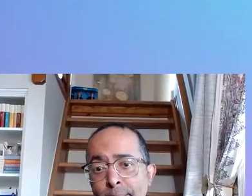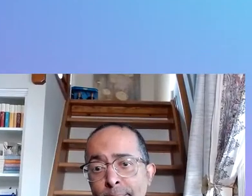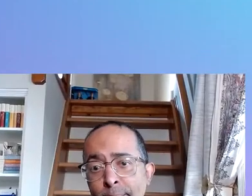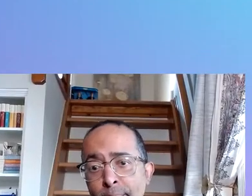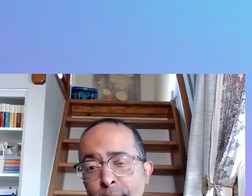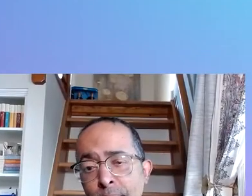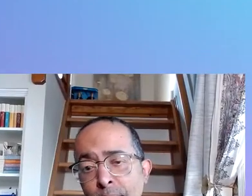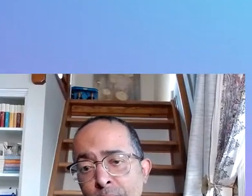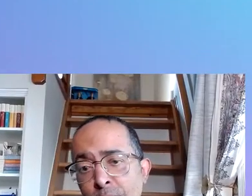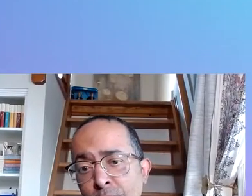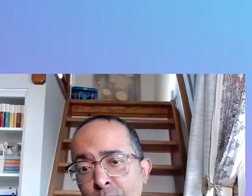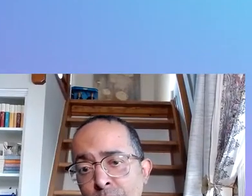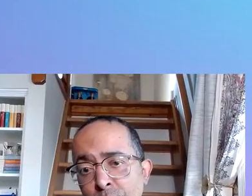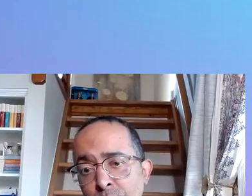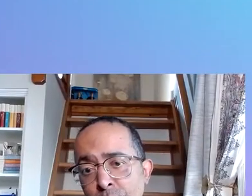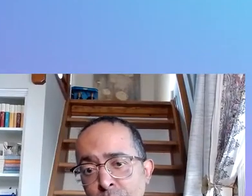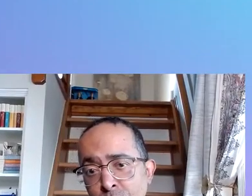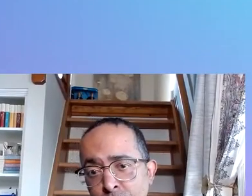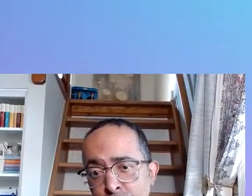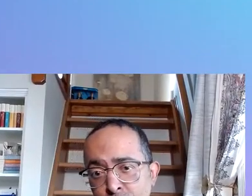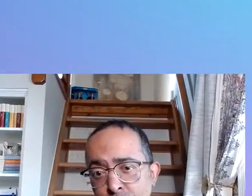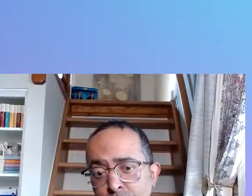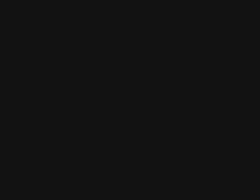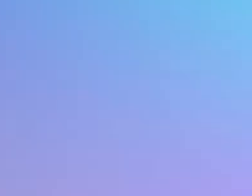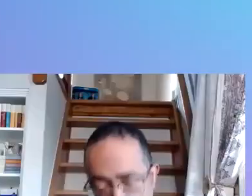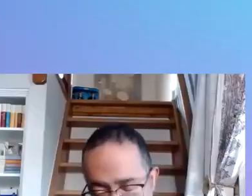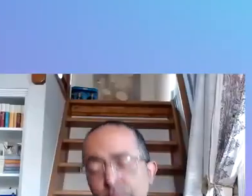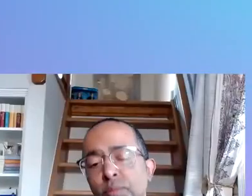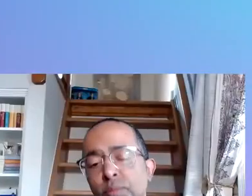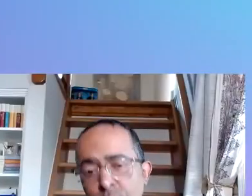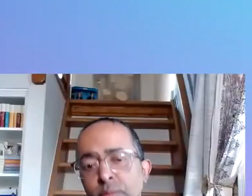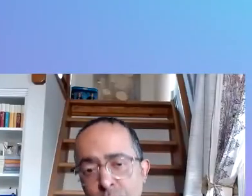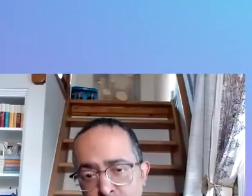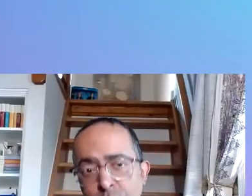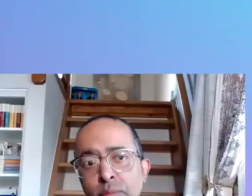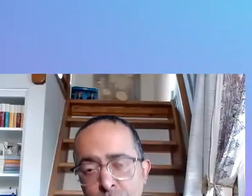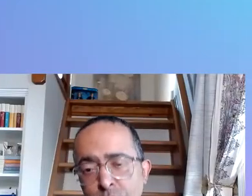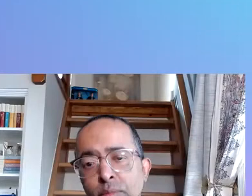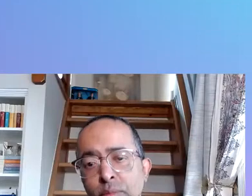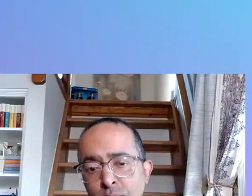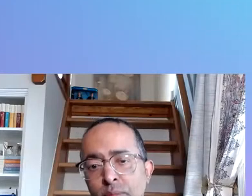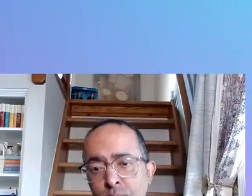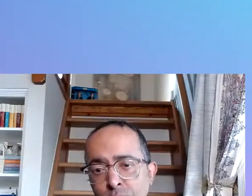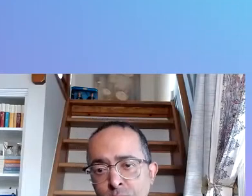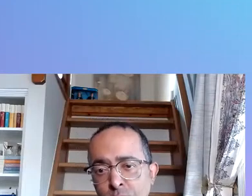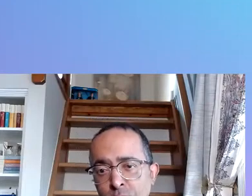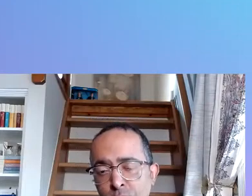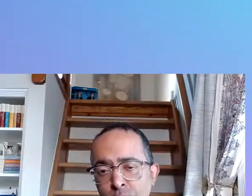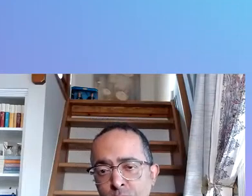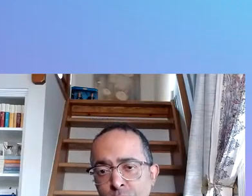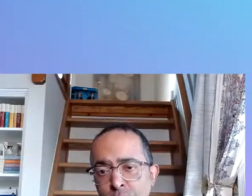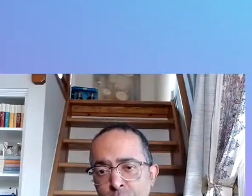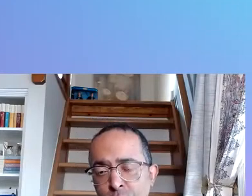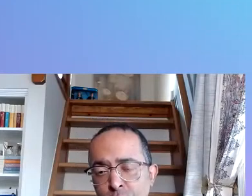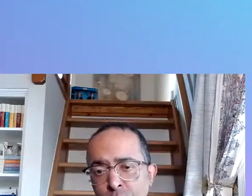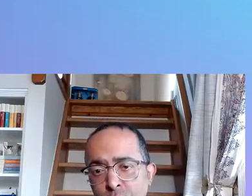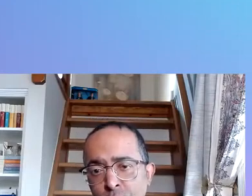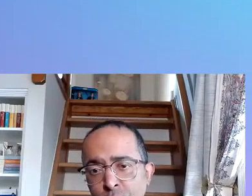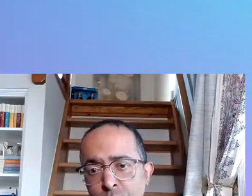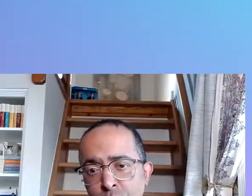Yeah. So building those like real human connections, build real relationships, which certainly